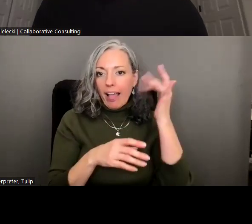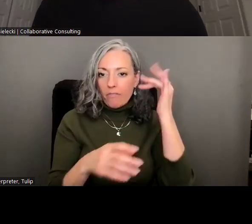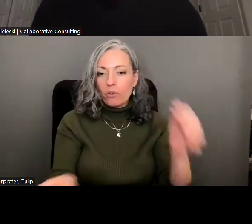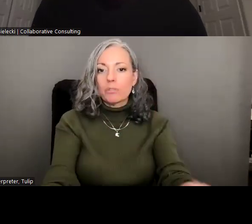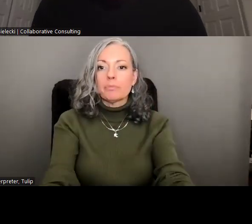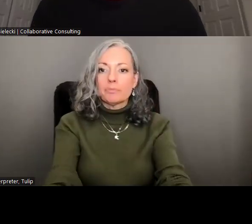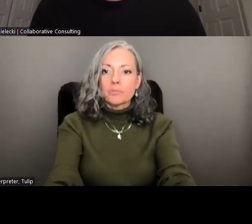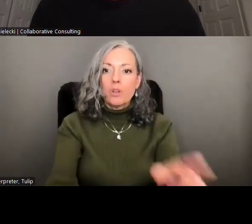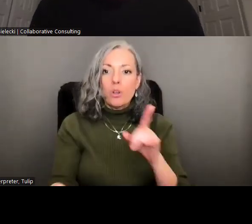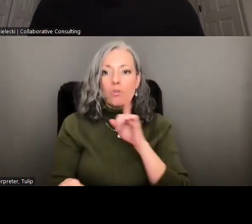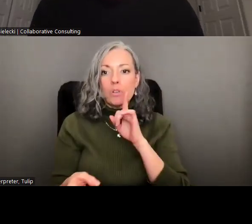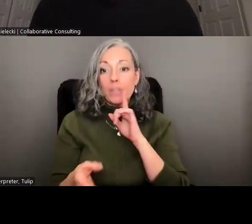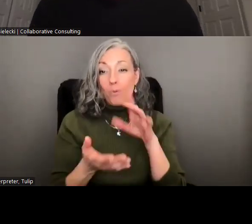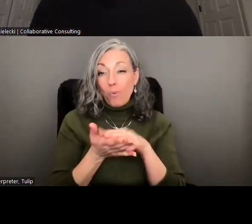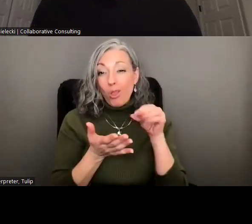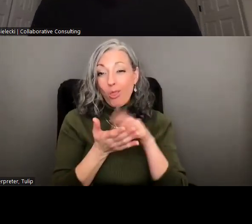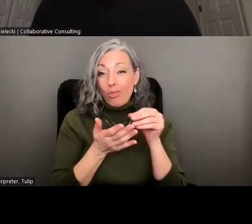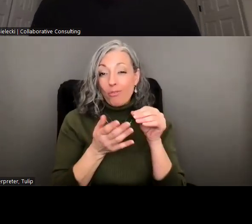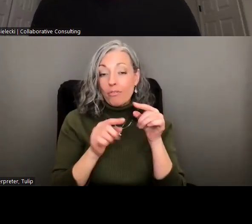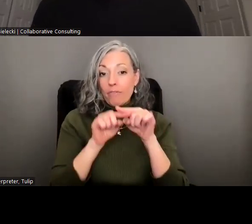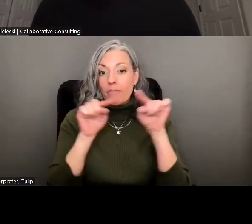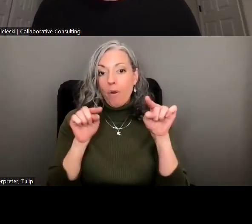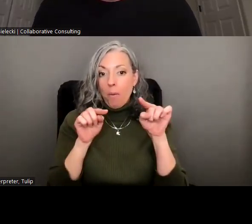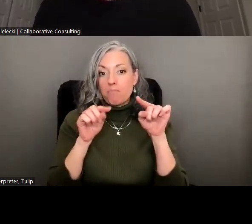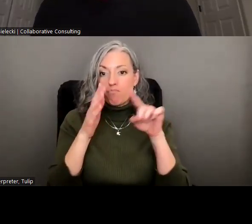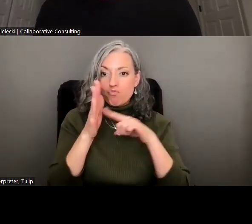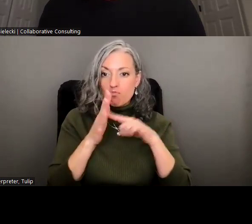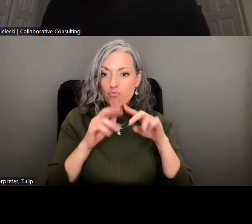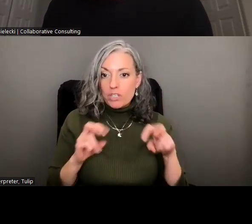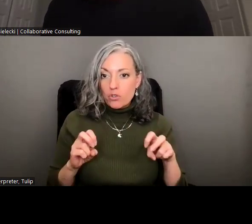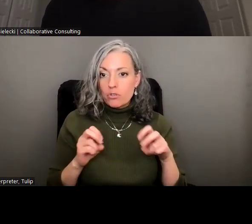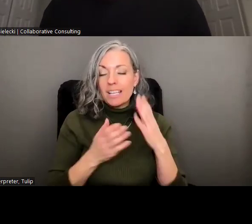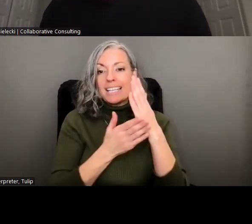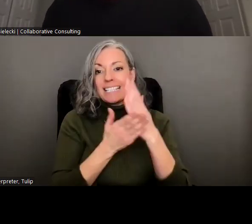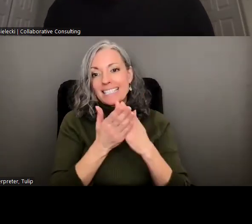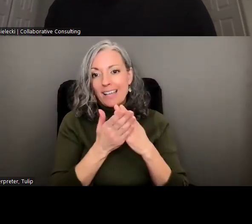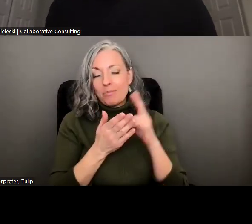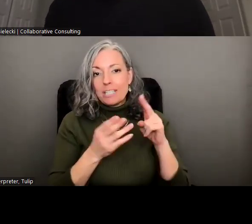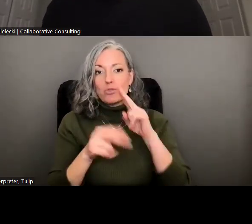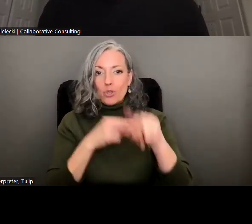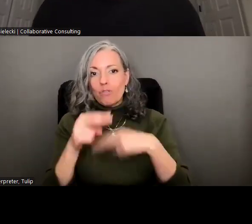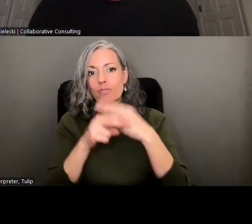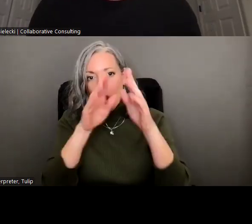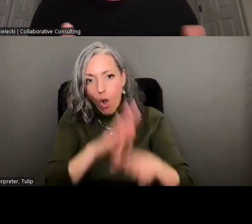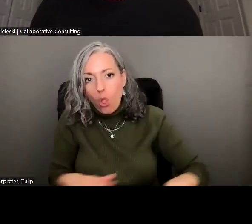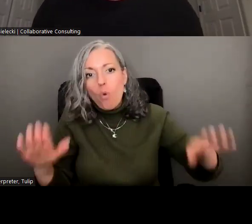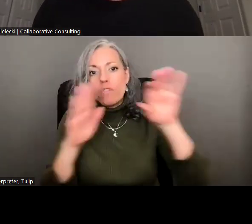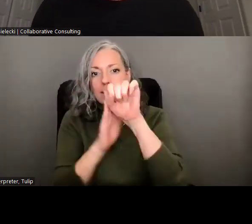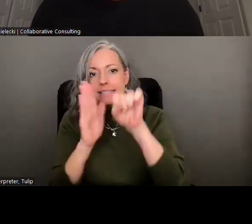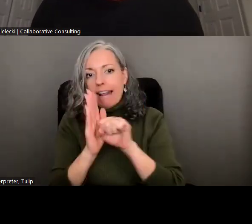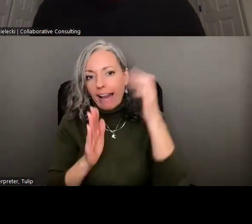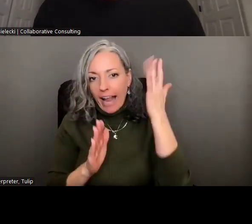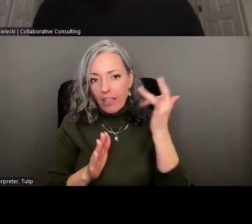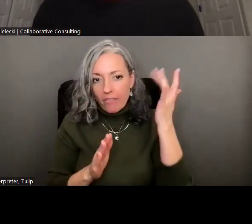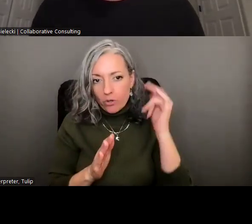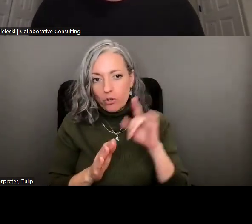in what we heard and learned from our research was the need for some services to be universally available across the entire state and for there to be